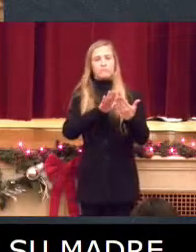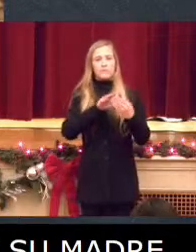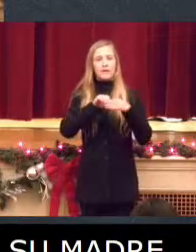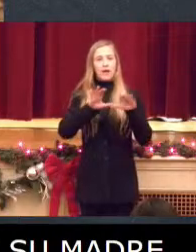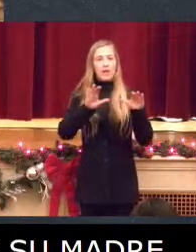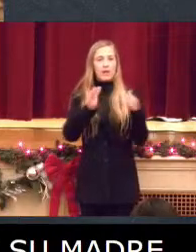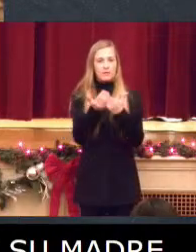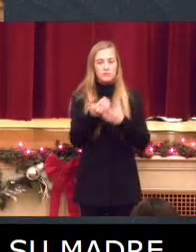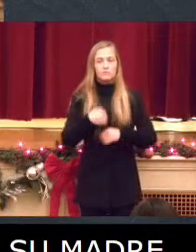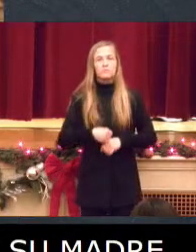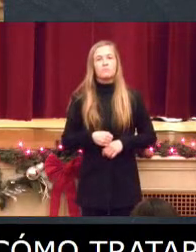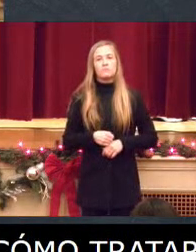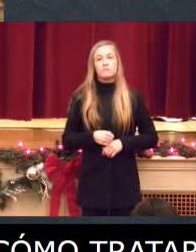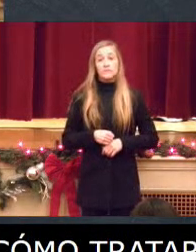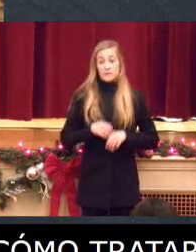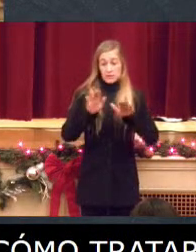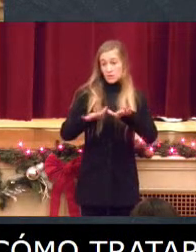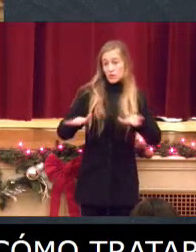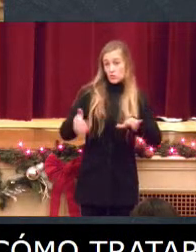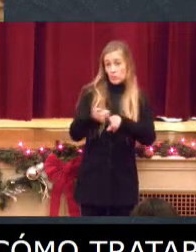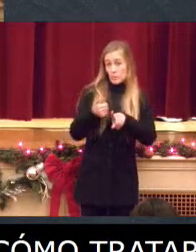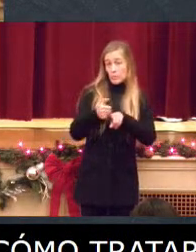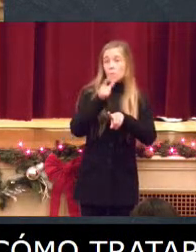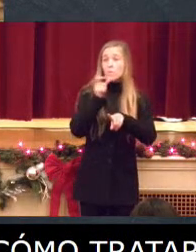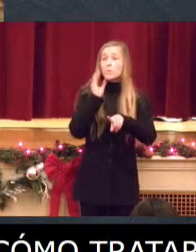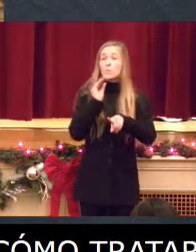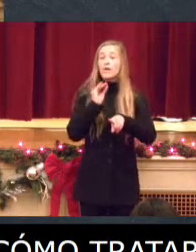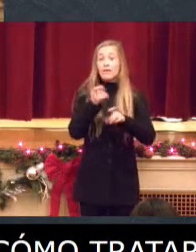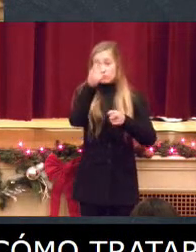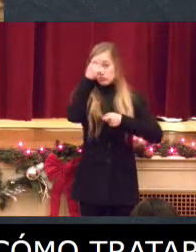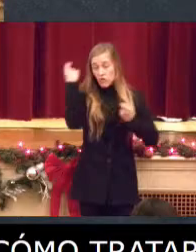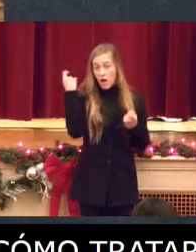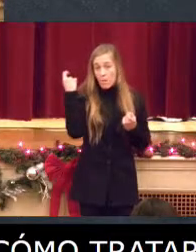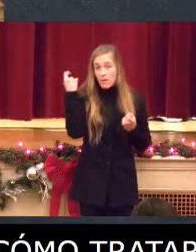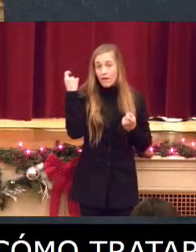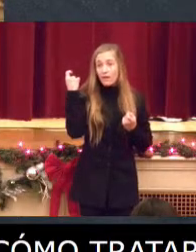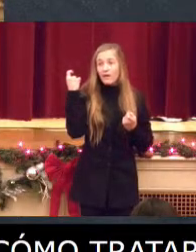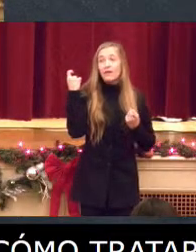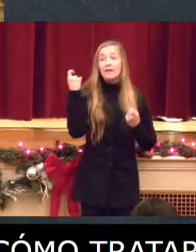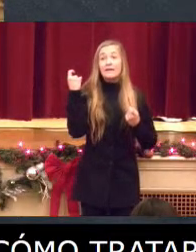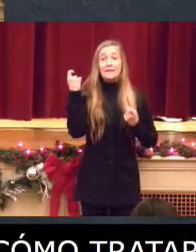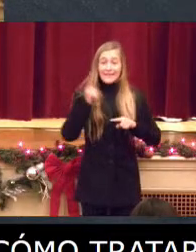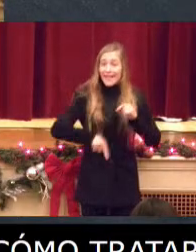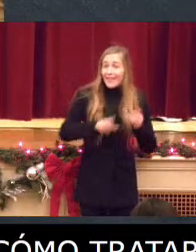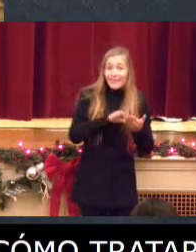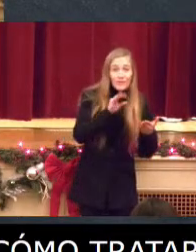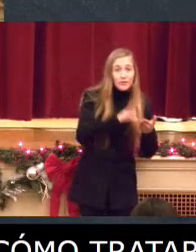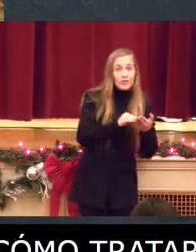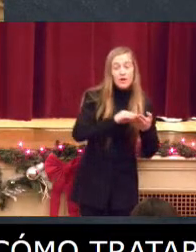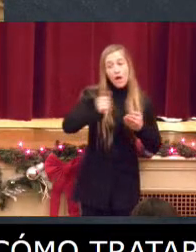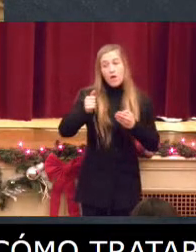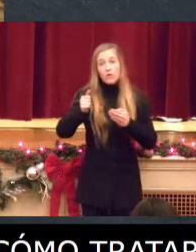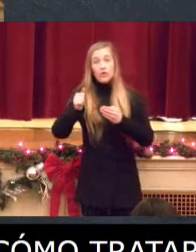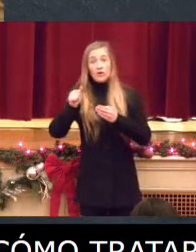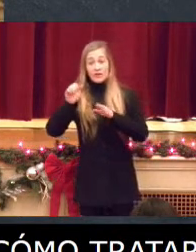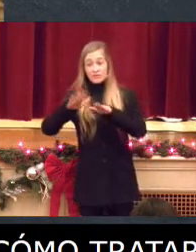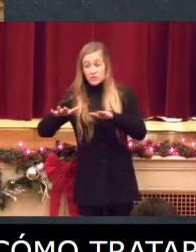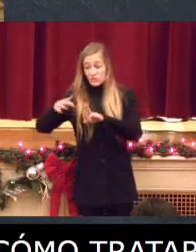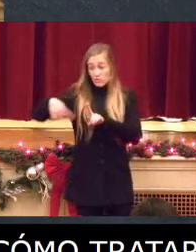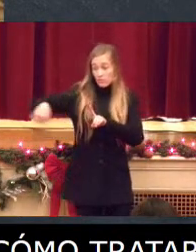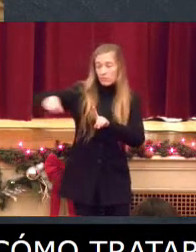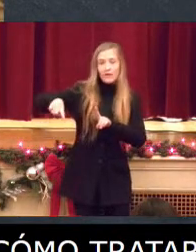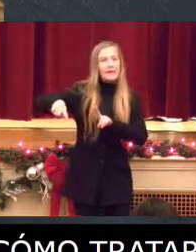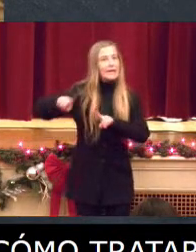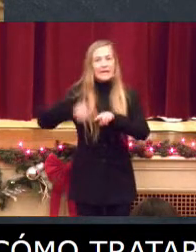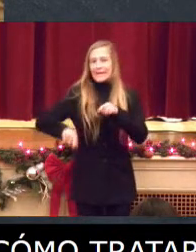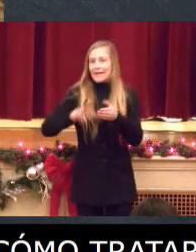able to, the children that are experiencing that trauma aren't going to be able to learn, and the children around them are not going to be able to learn if we don't